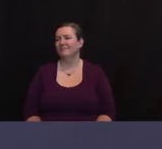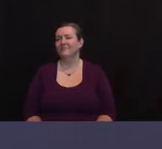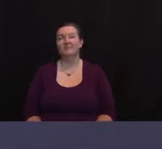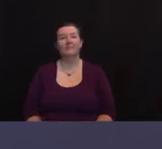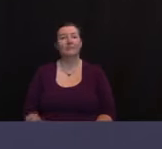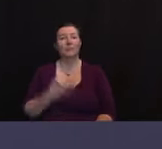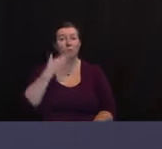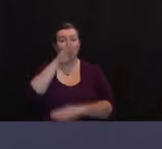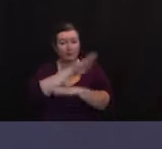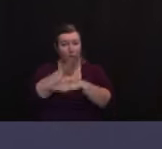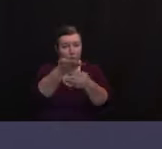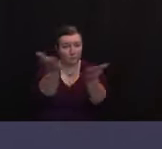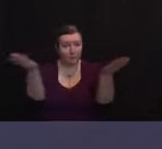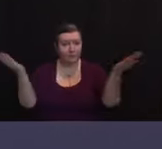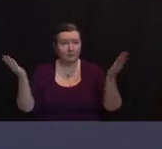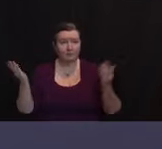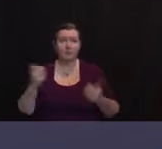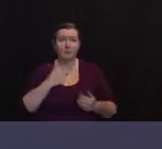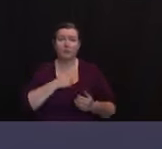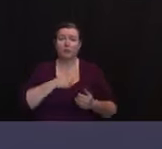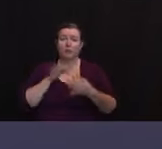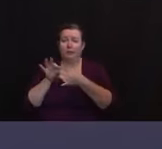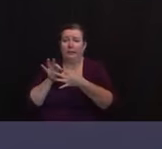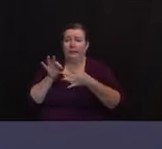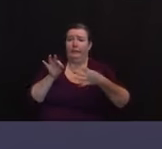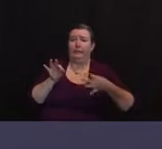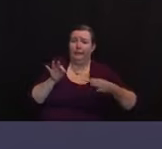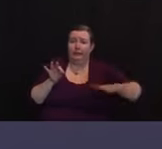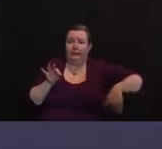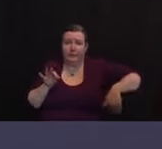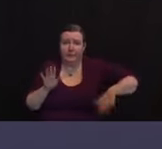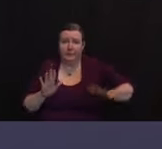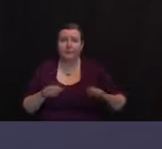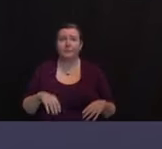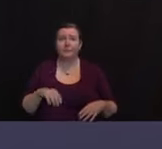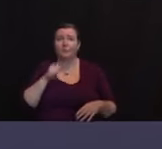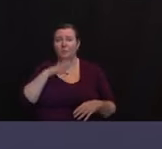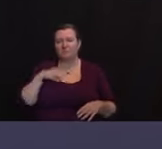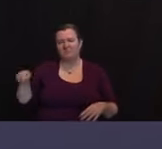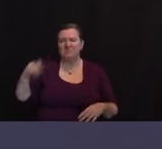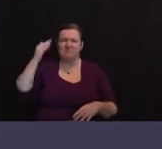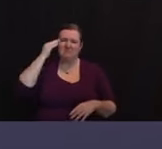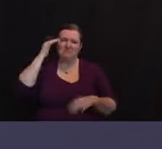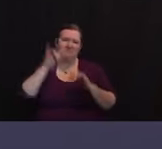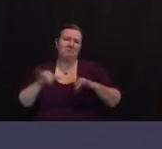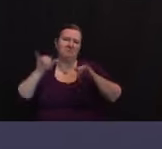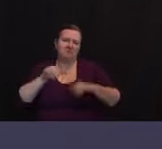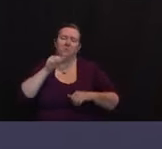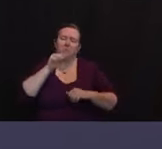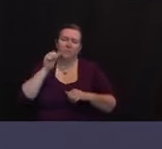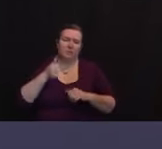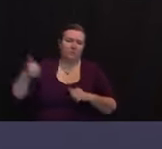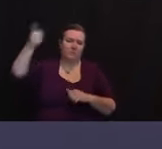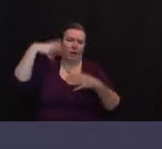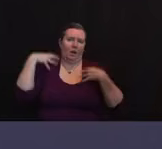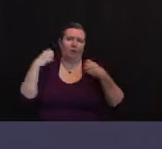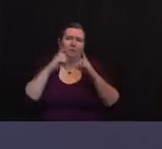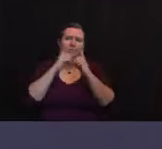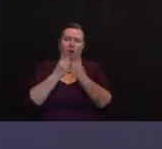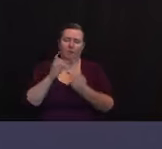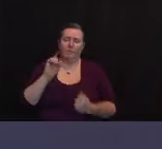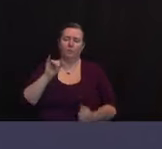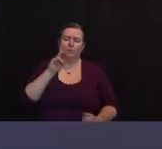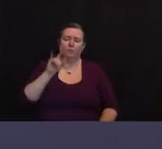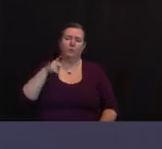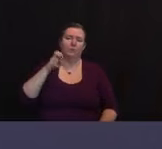Good afternoon, everyone. Sorry to be a minute or two behind here. I am joined by the woman to my right who needs no introduction, the Commissioner of the Department of Health, Judy Persichilli.